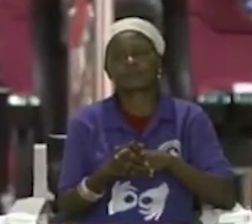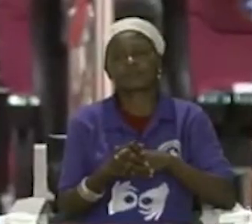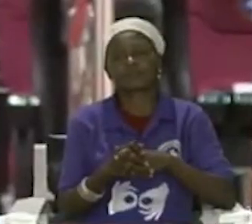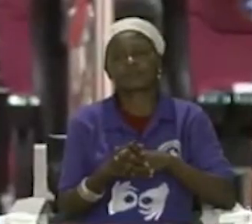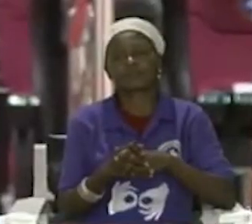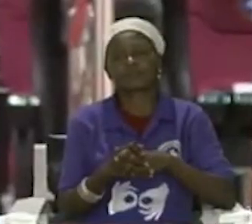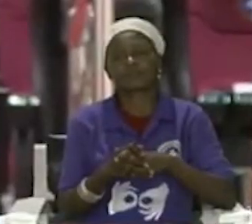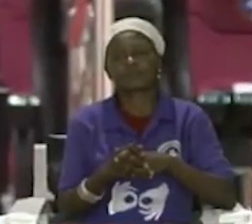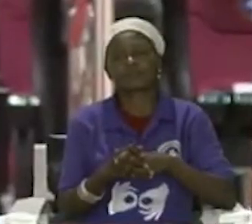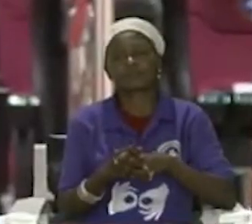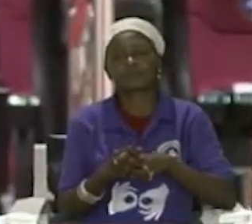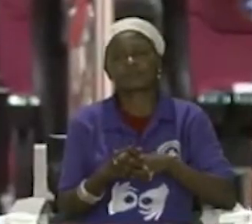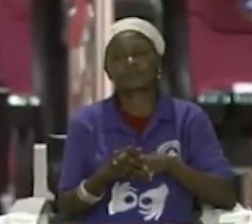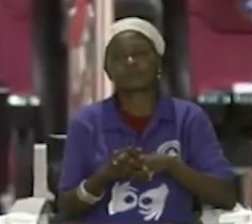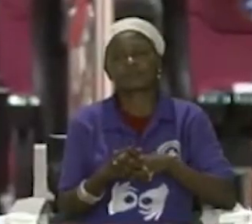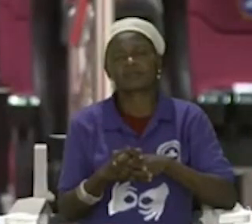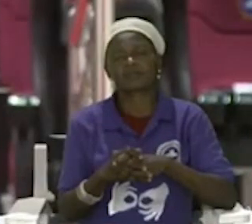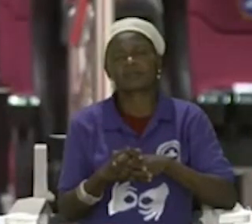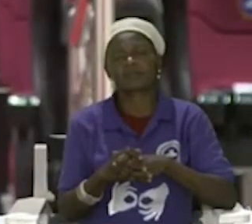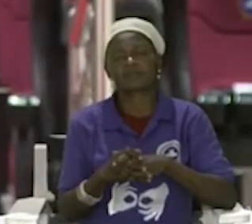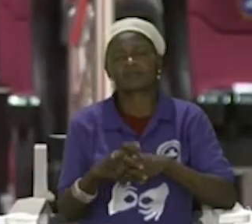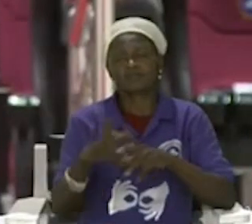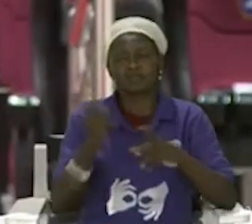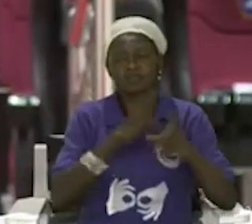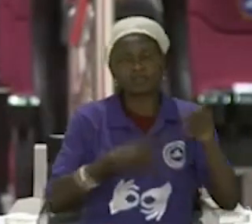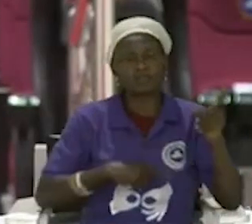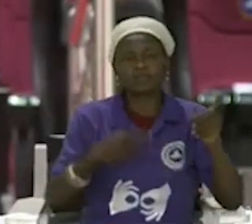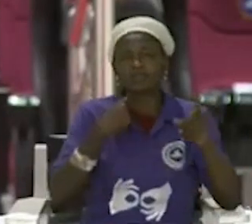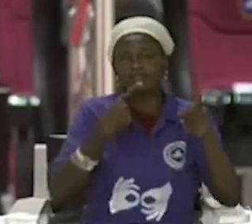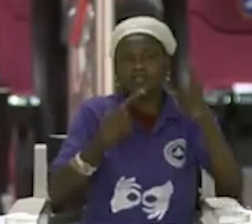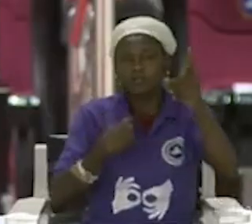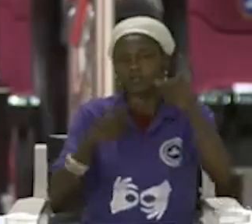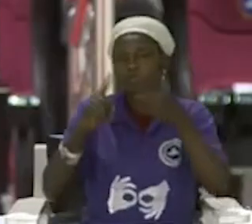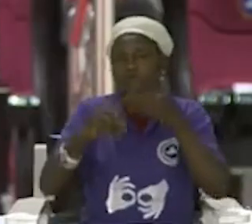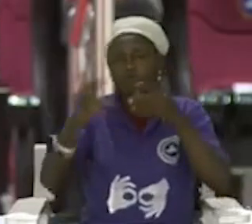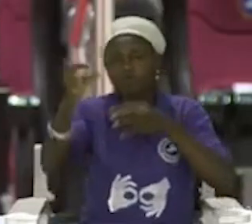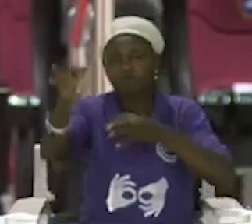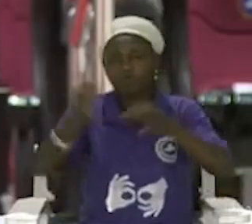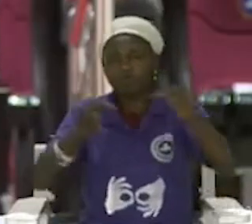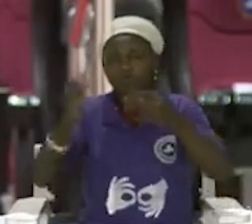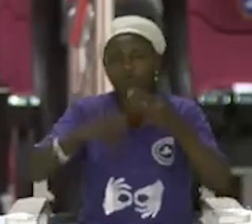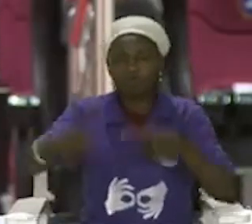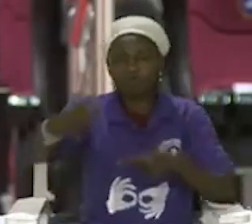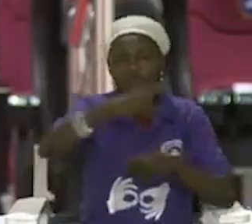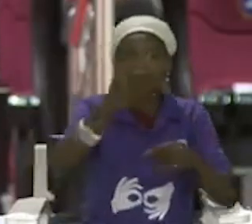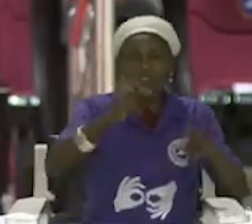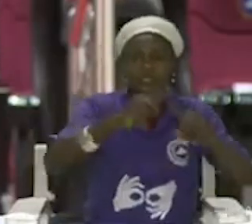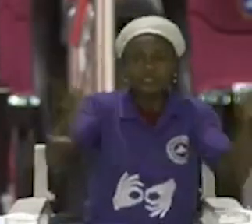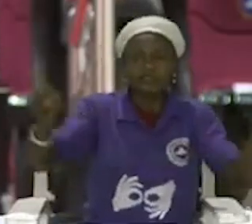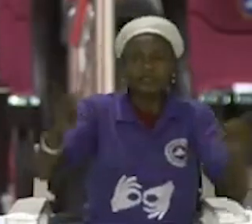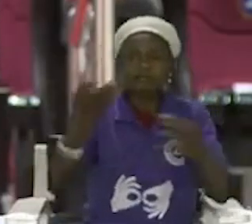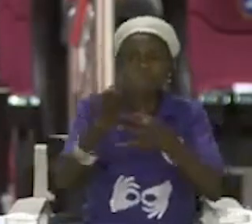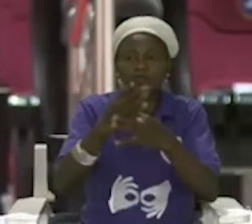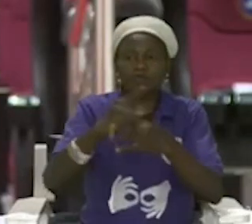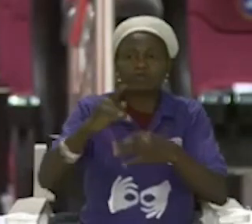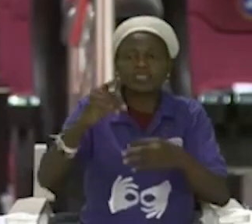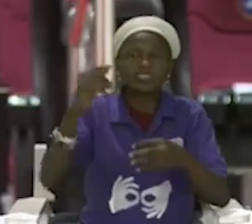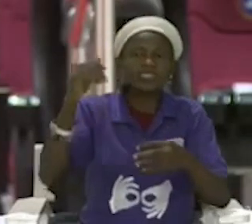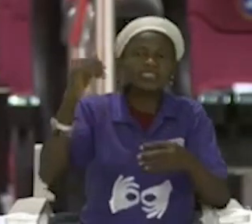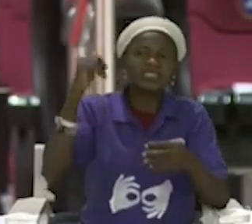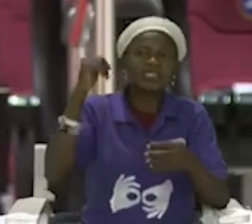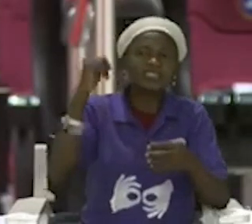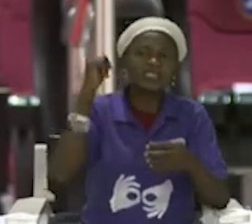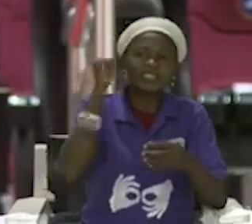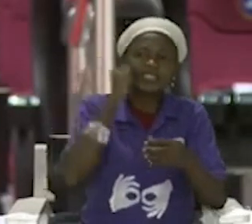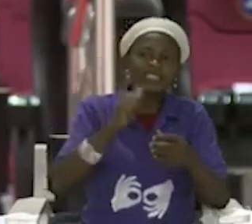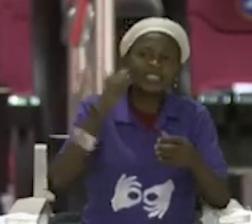The Lord asked me to explain to you the difference between daily bread and